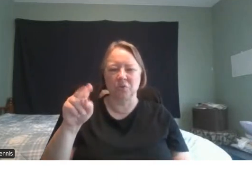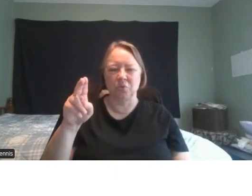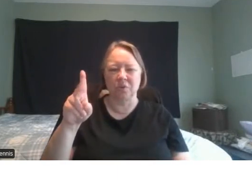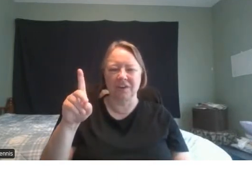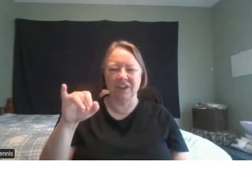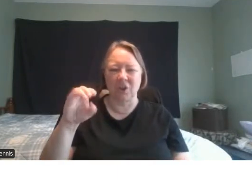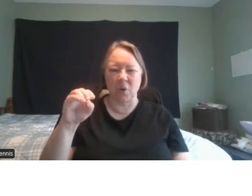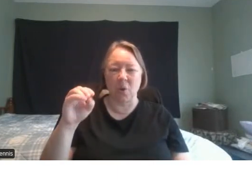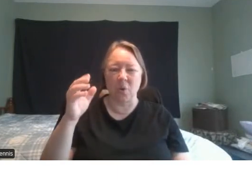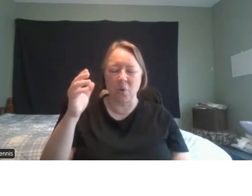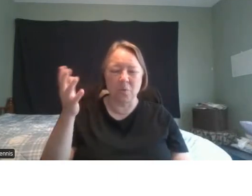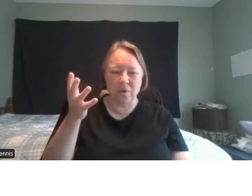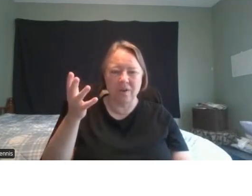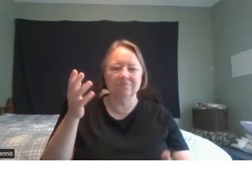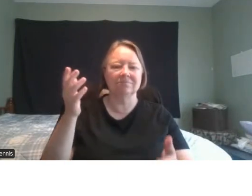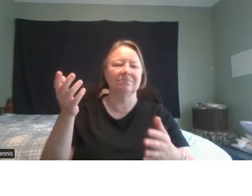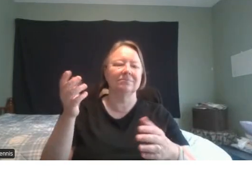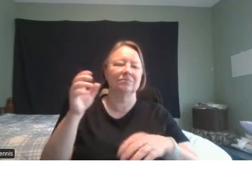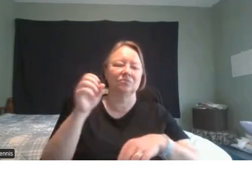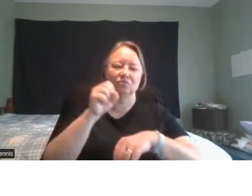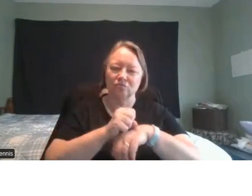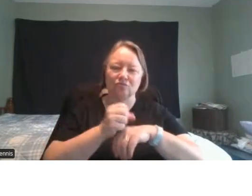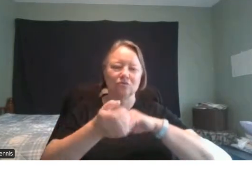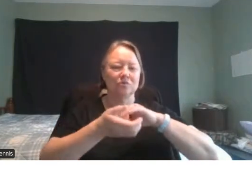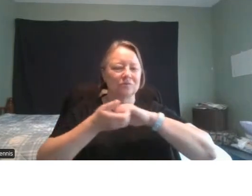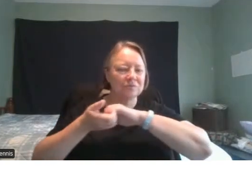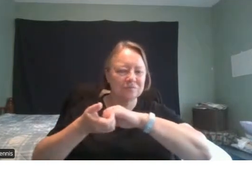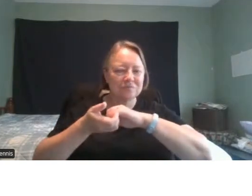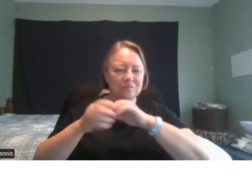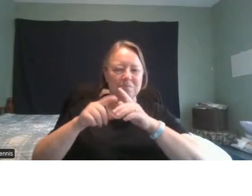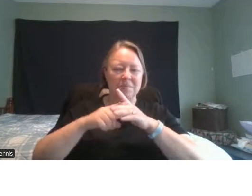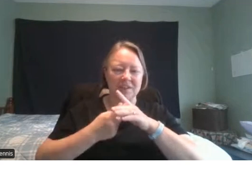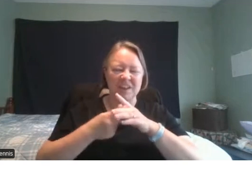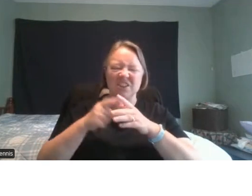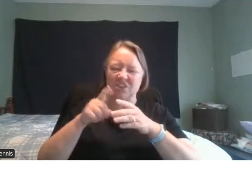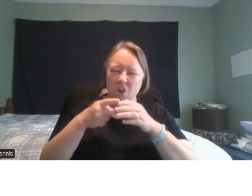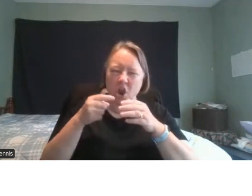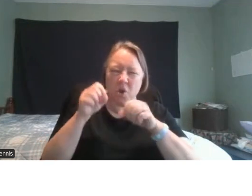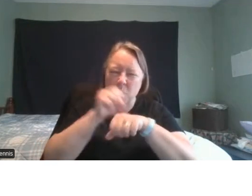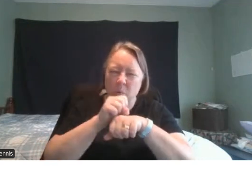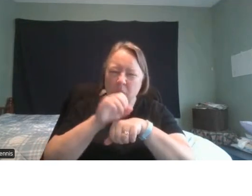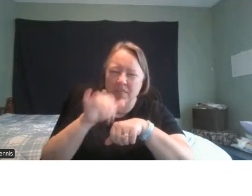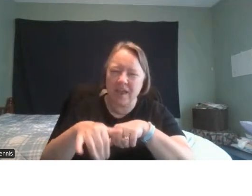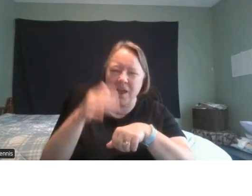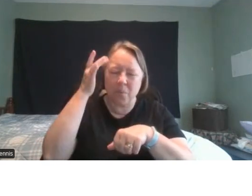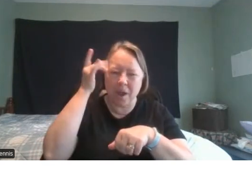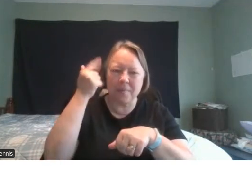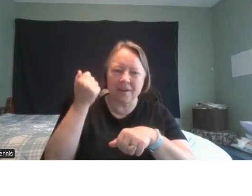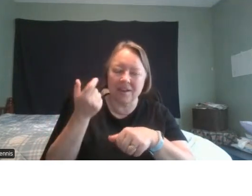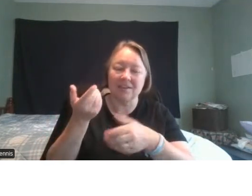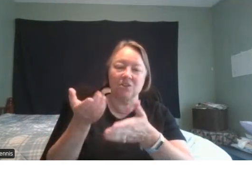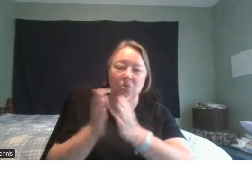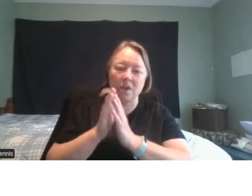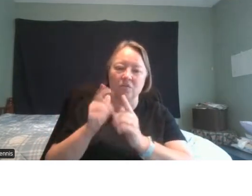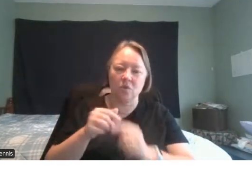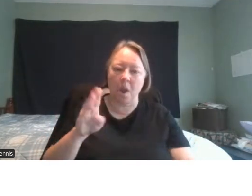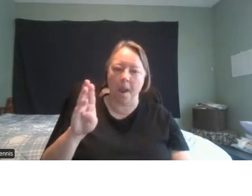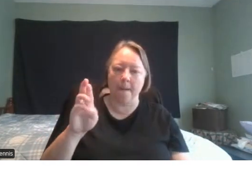the collaboration from the beginning. We started to work on it because of requests from Brazil.